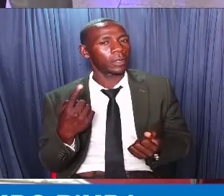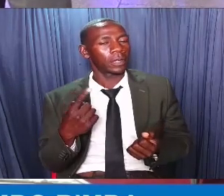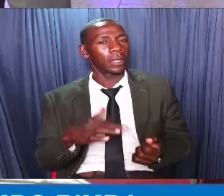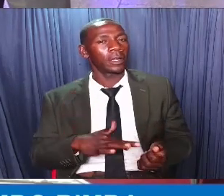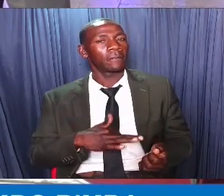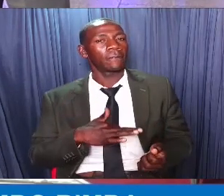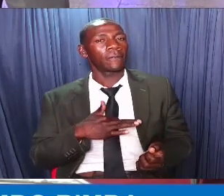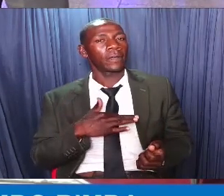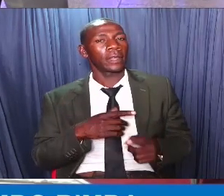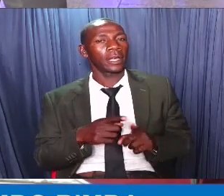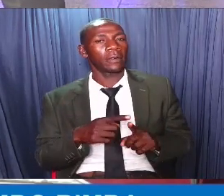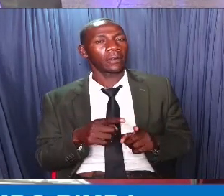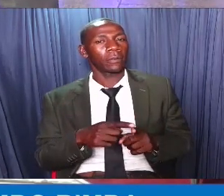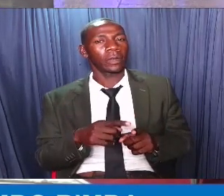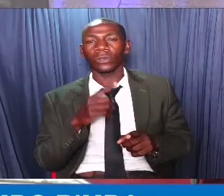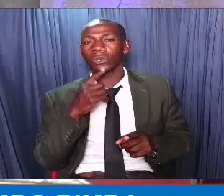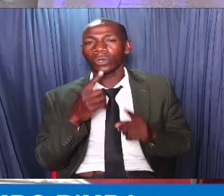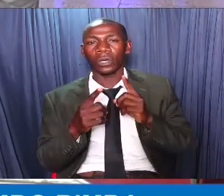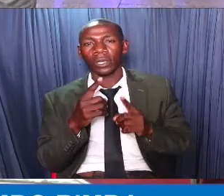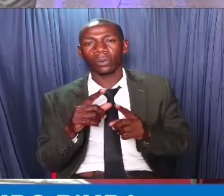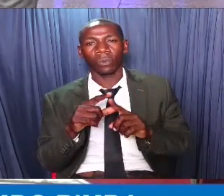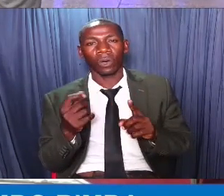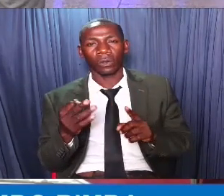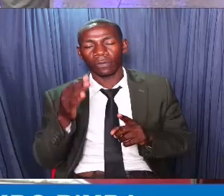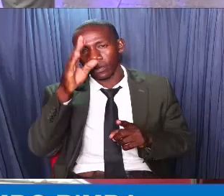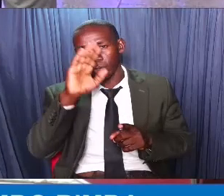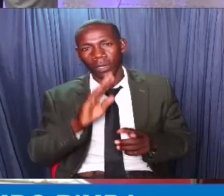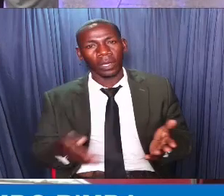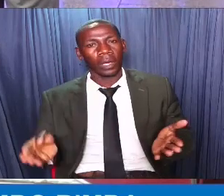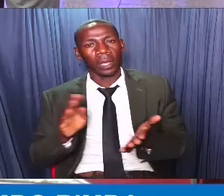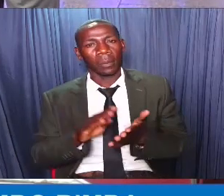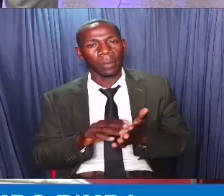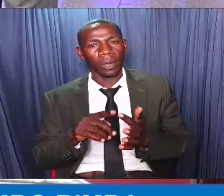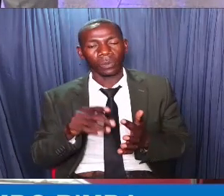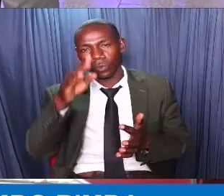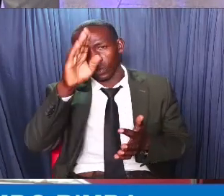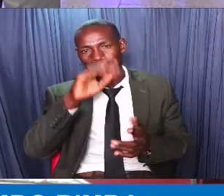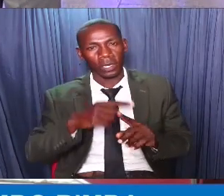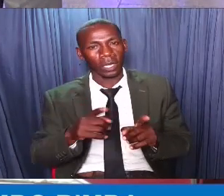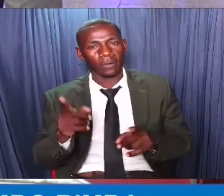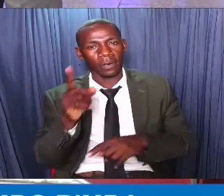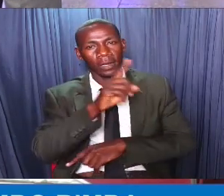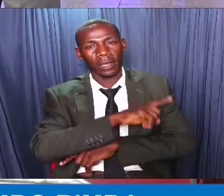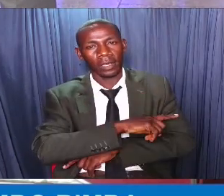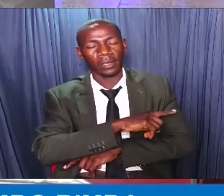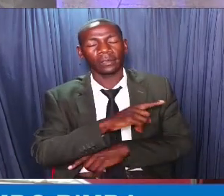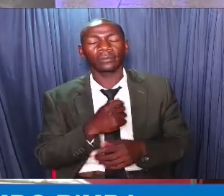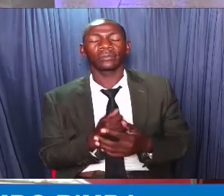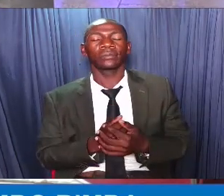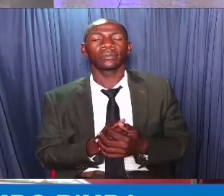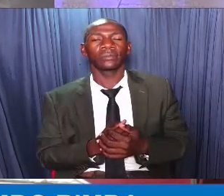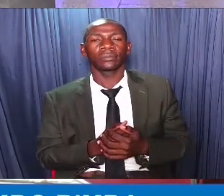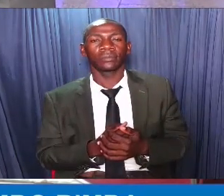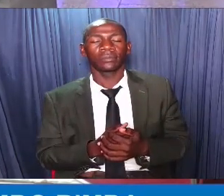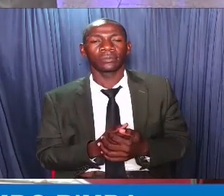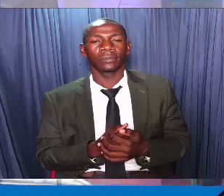kila mtu anapozungumza la Mungu. And I listen to everybody. Na namrudia Mungu kila siku. Namrudia Mungu kila siku. I return to God